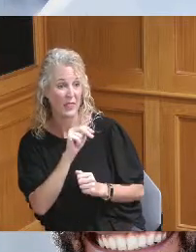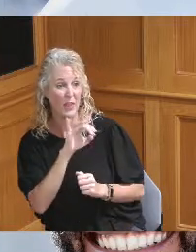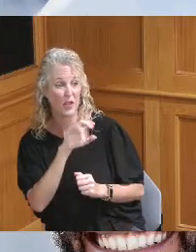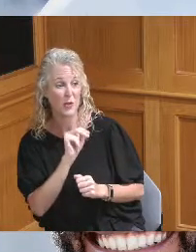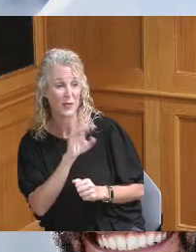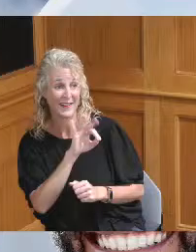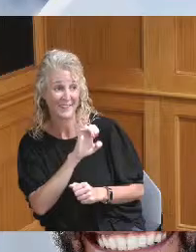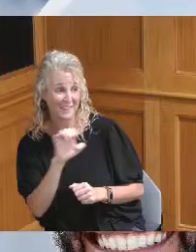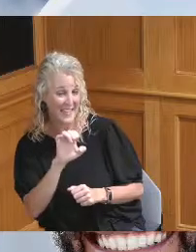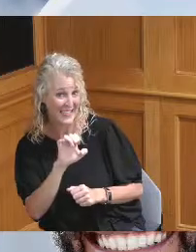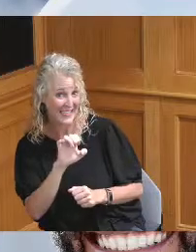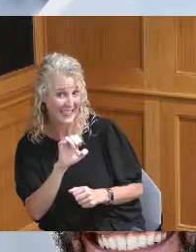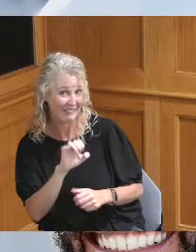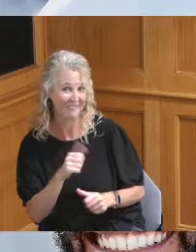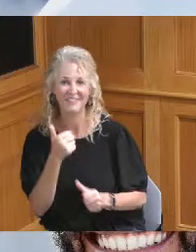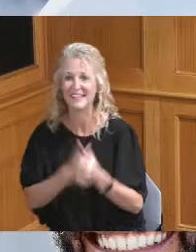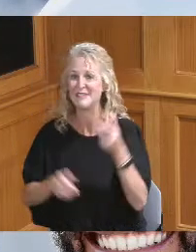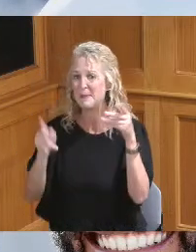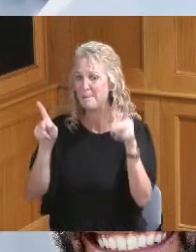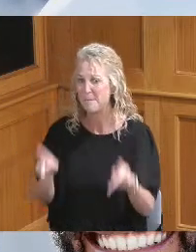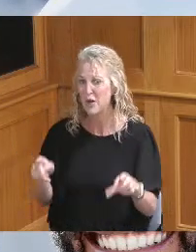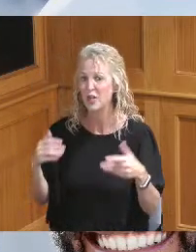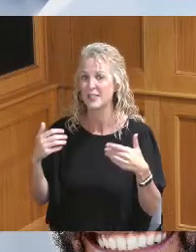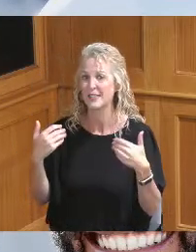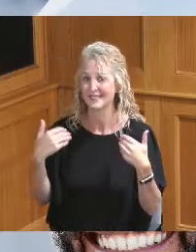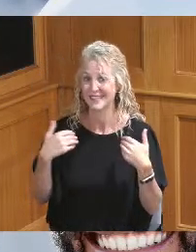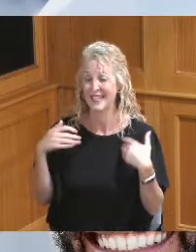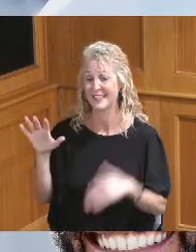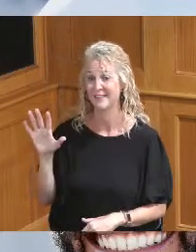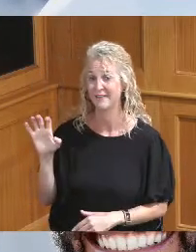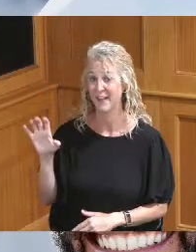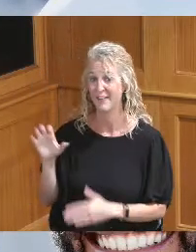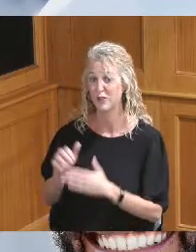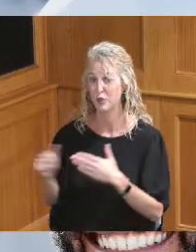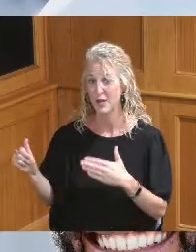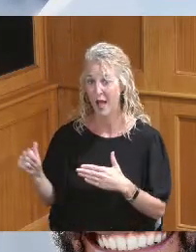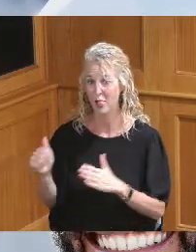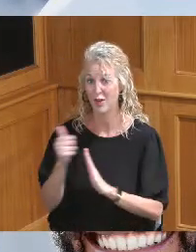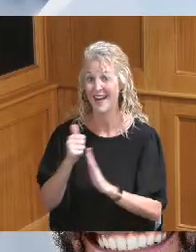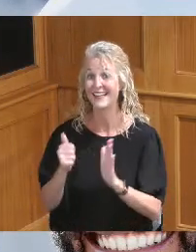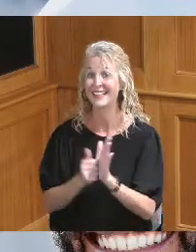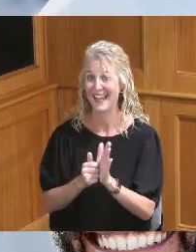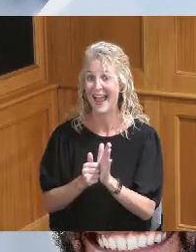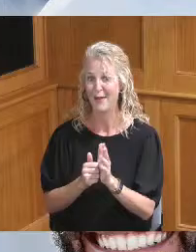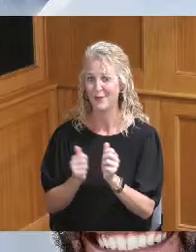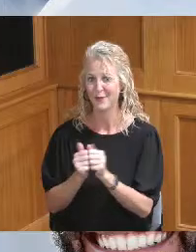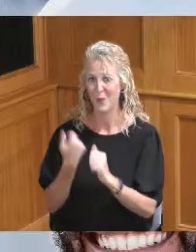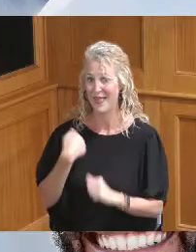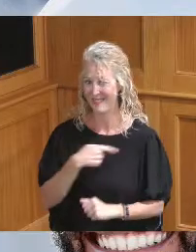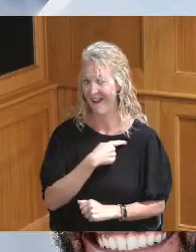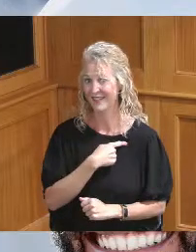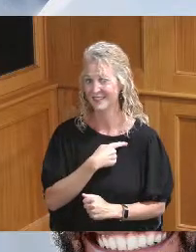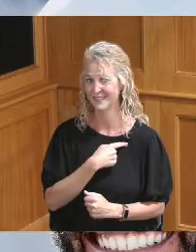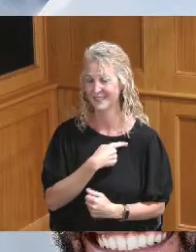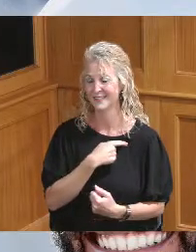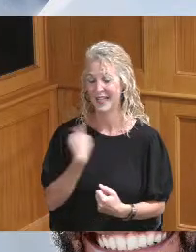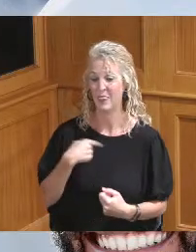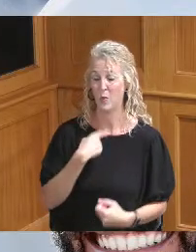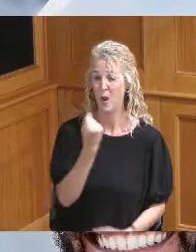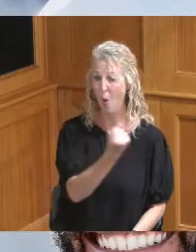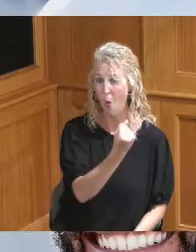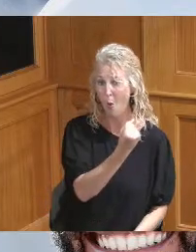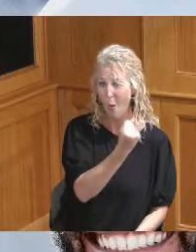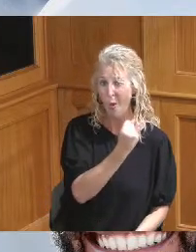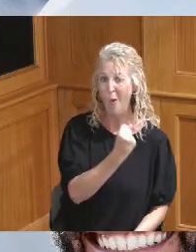fees?" Each participant has a $500 account that is set aside for supportive services in addition to